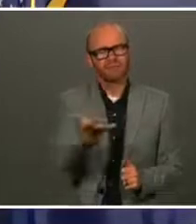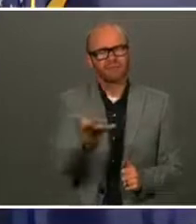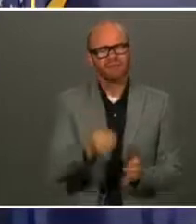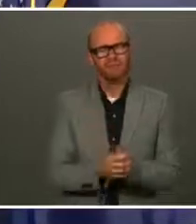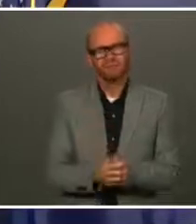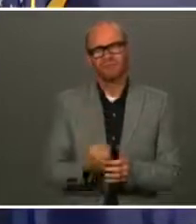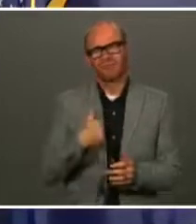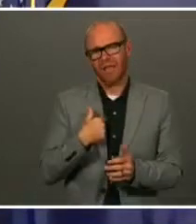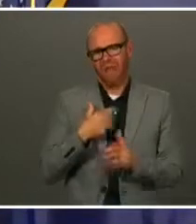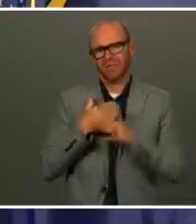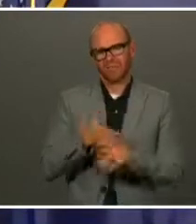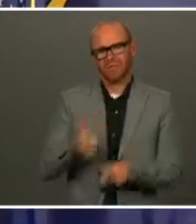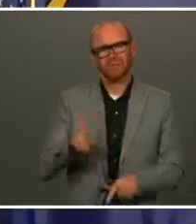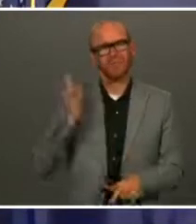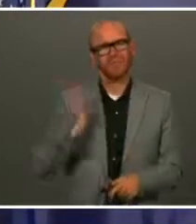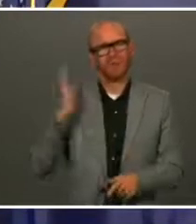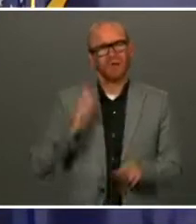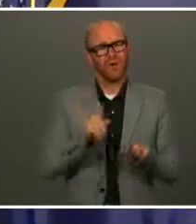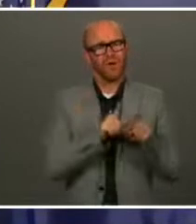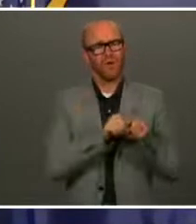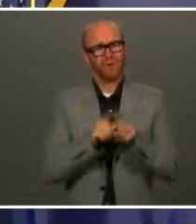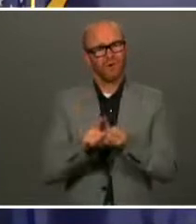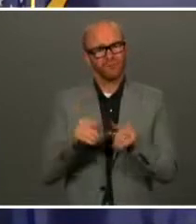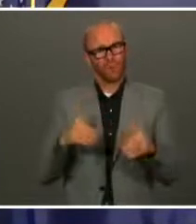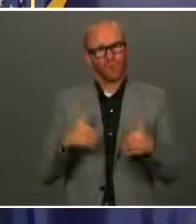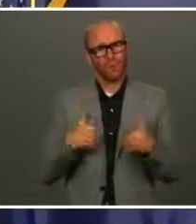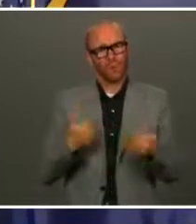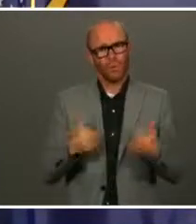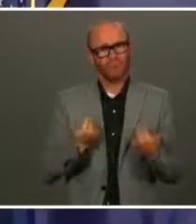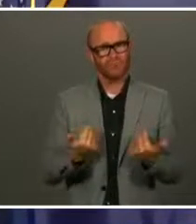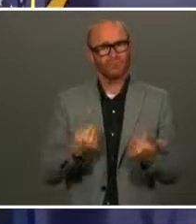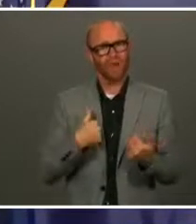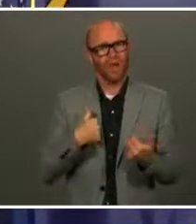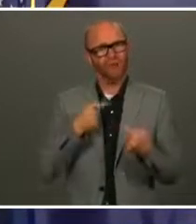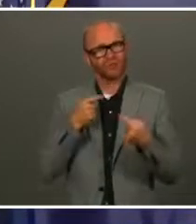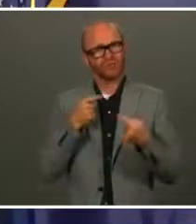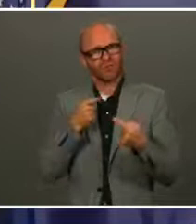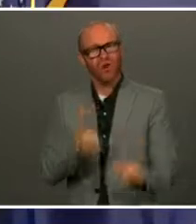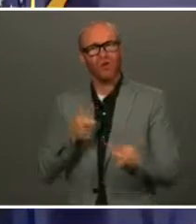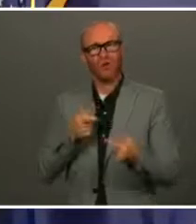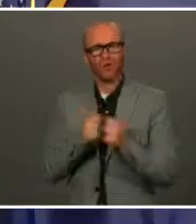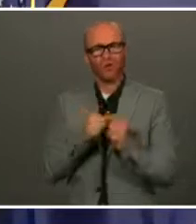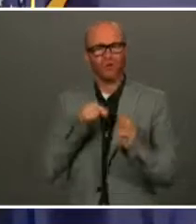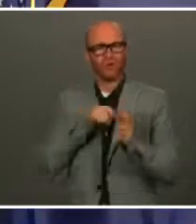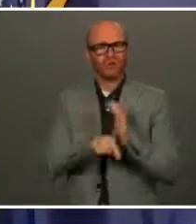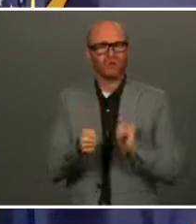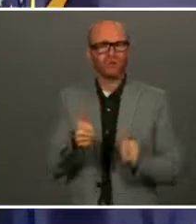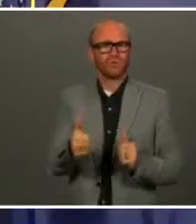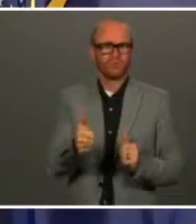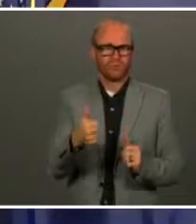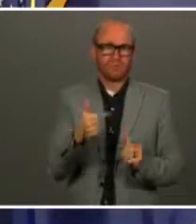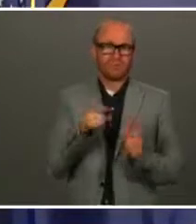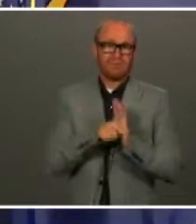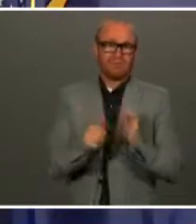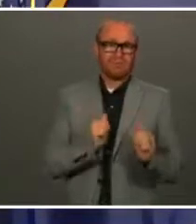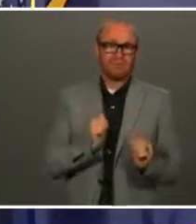I've shared this before, but as a youth growing up, I struggled with suicide ideation,